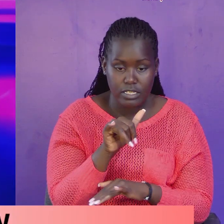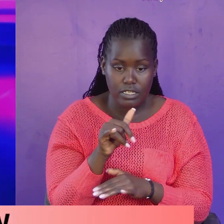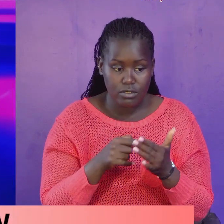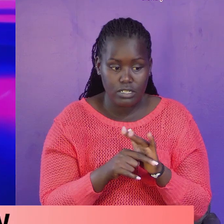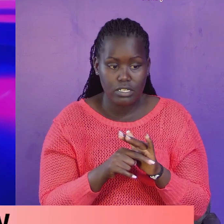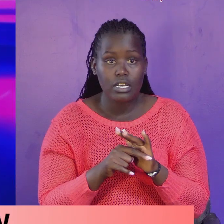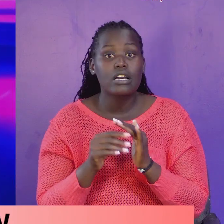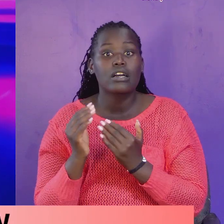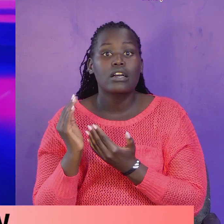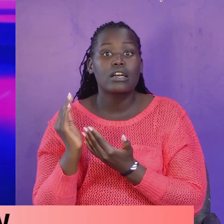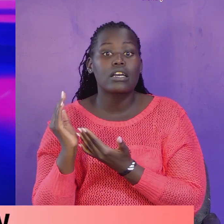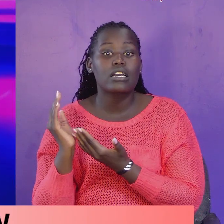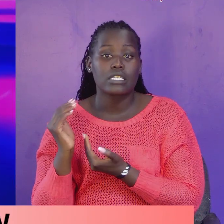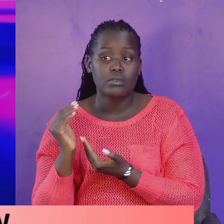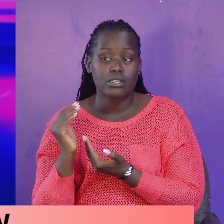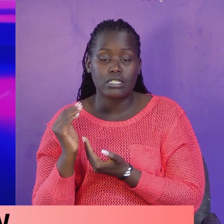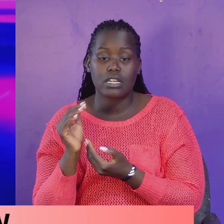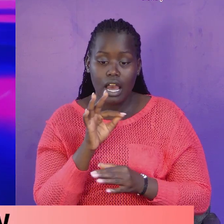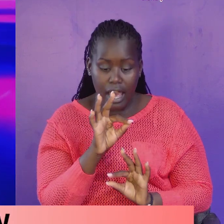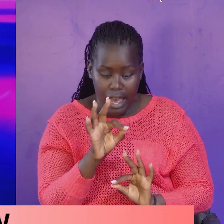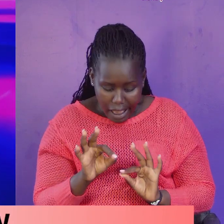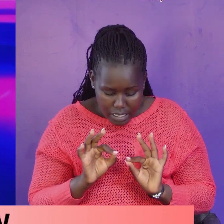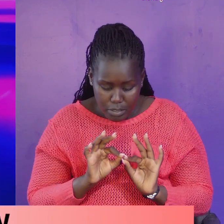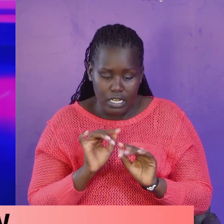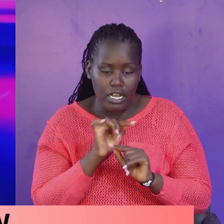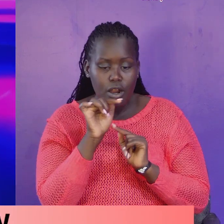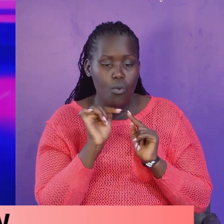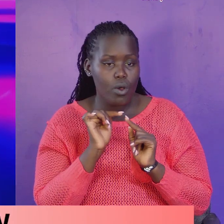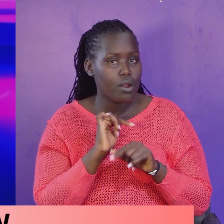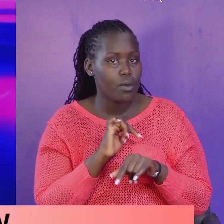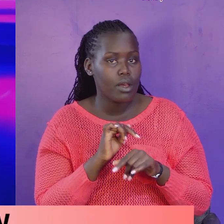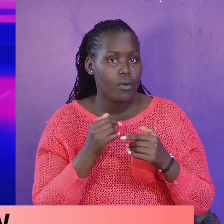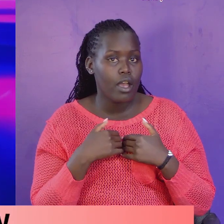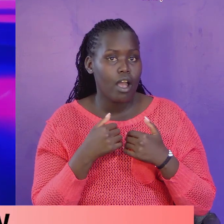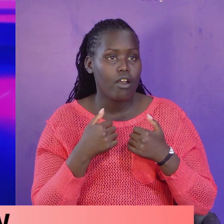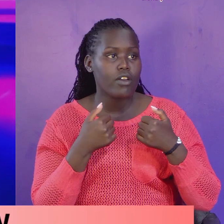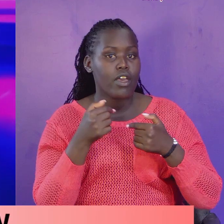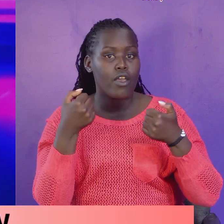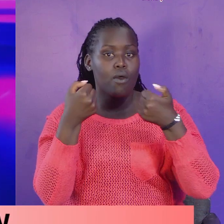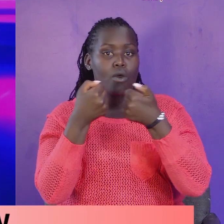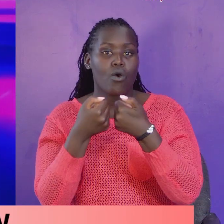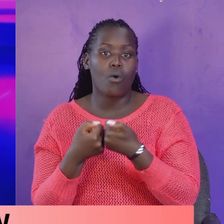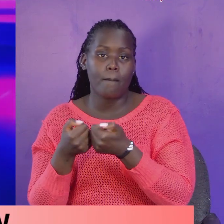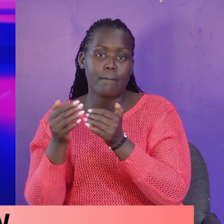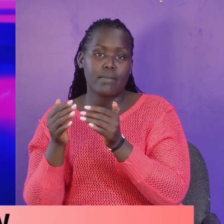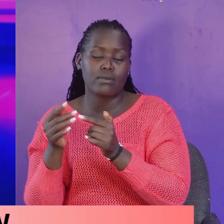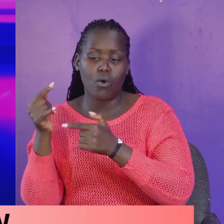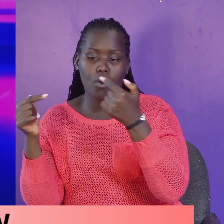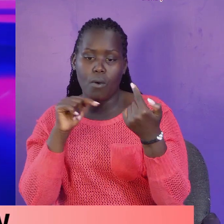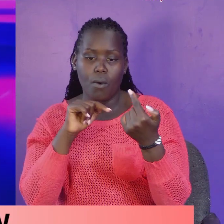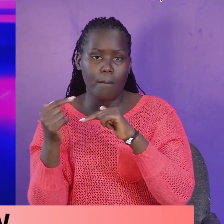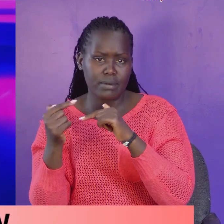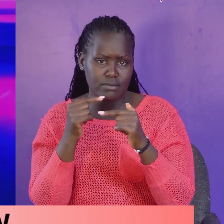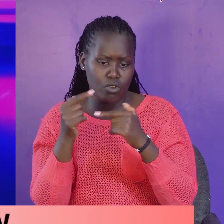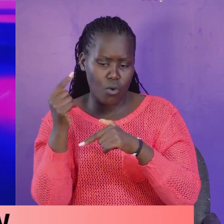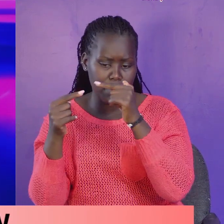expected, especially when they are competitors in these races. Yeah.